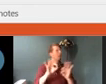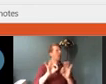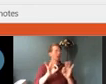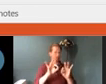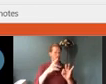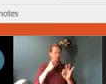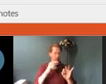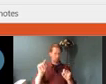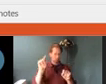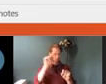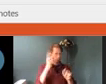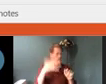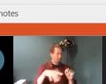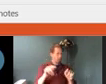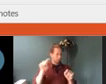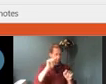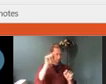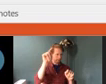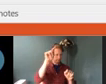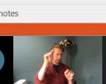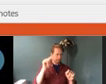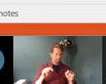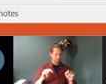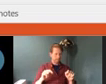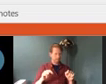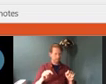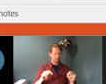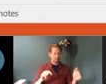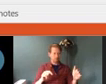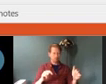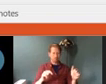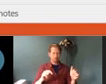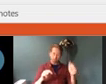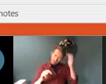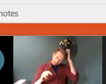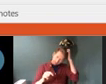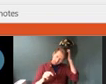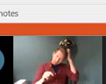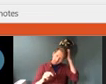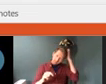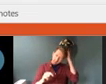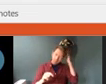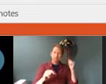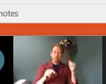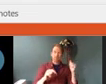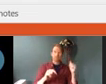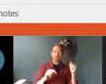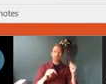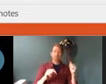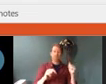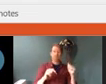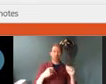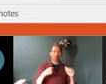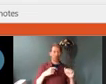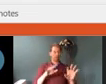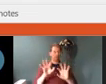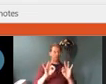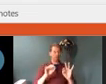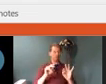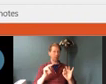from. And what we did, we applied all massively parallel sequencing of these markers that I just mentioned to these samples. Here